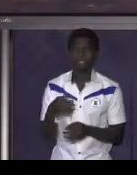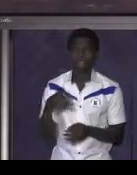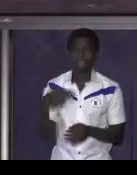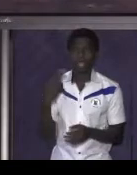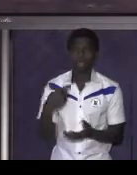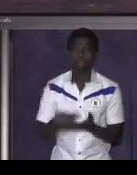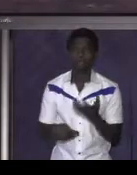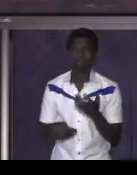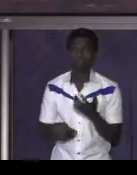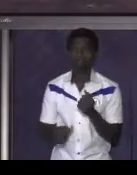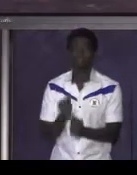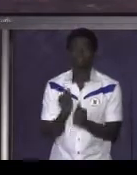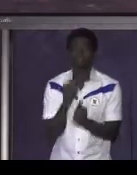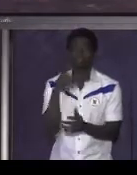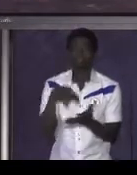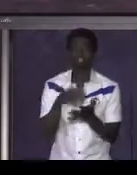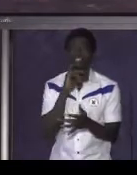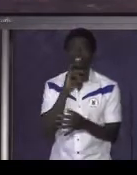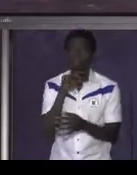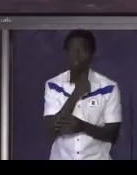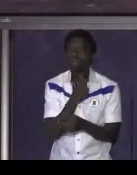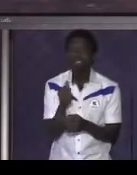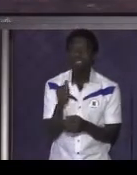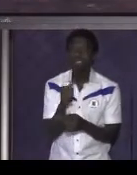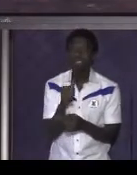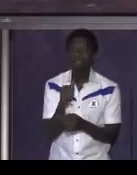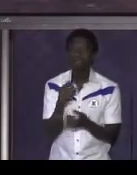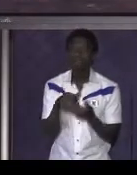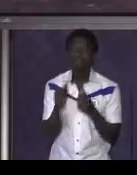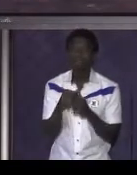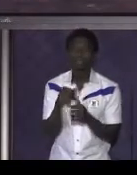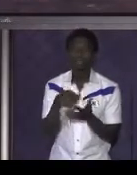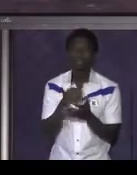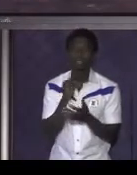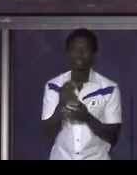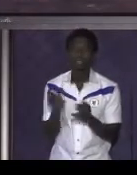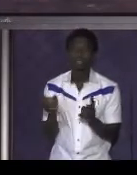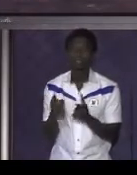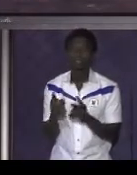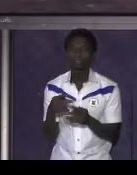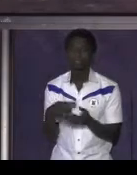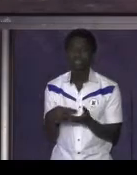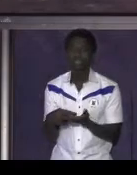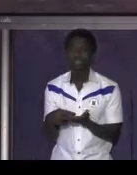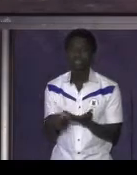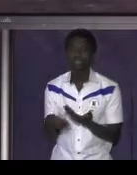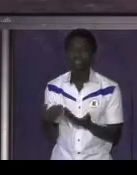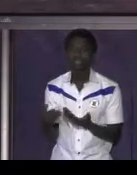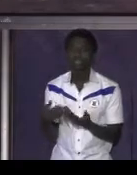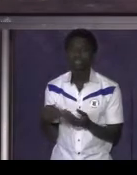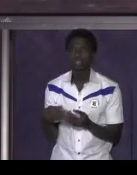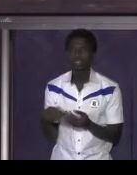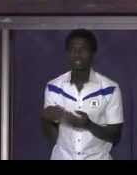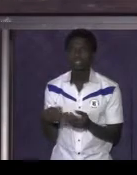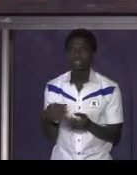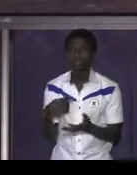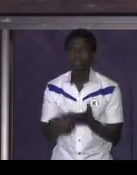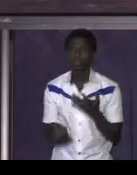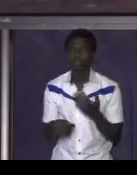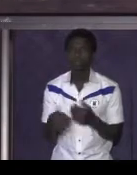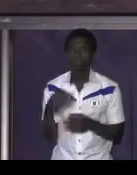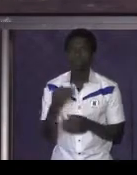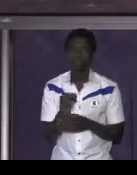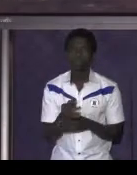not a problem of air transportation? I think it's very cheap. Your answer is what? Cheap cost